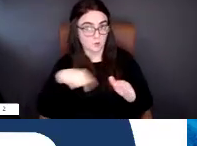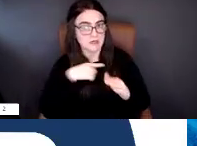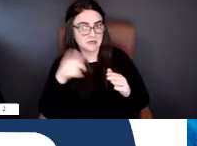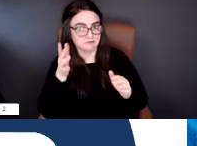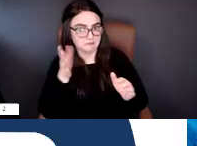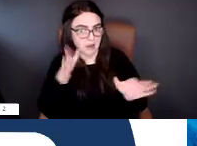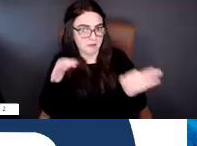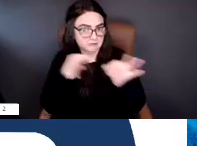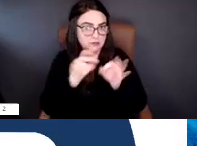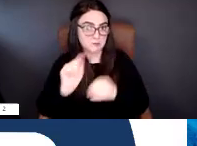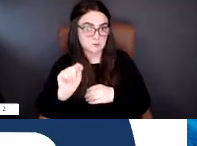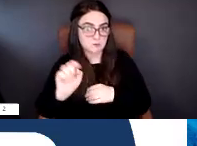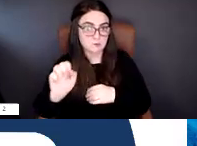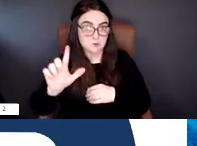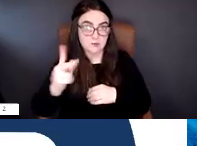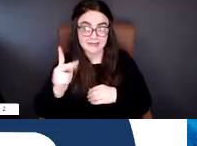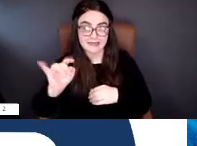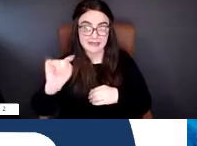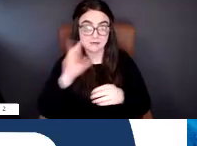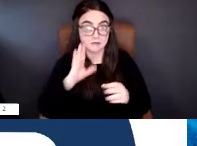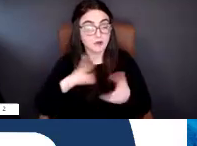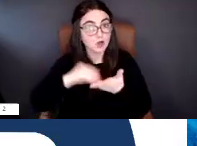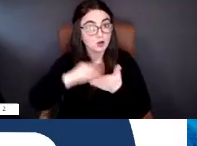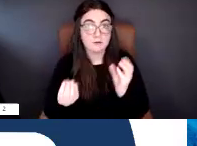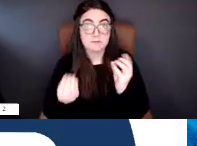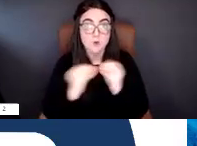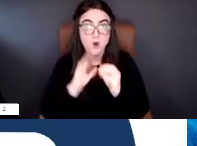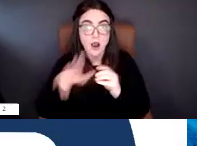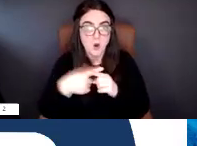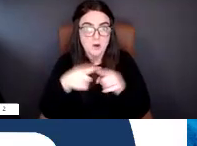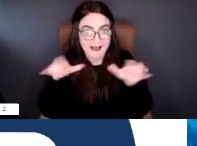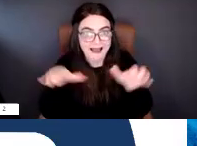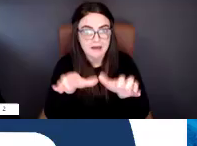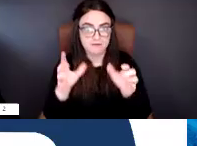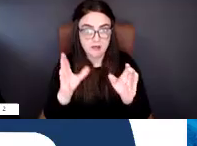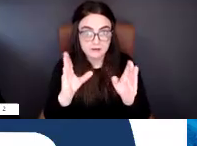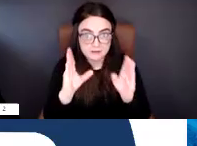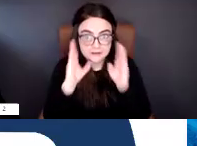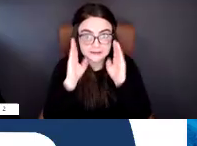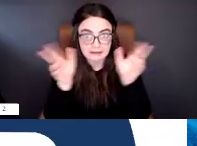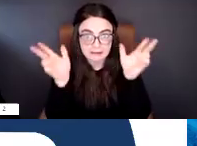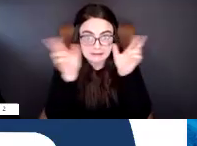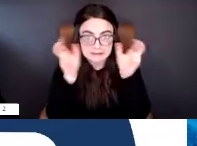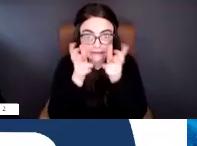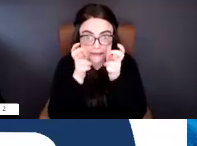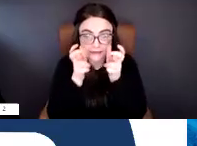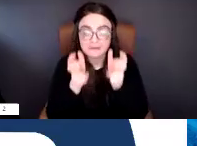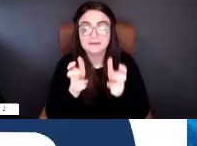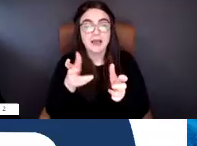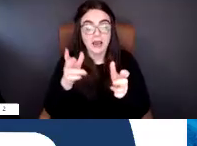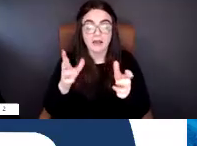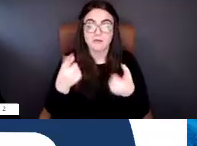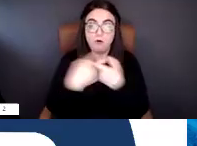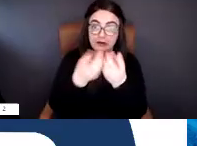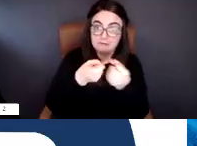activities with regard to active listening and more on conflict management. because it's important to nurture an environment